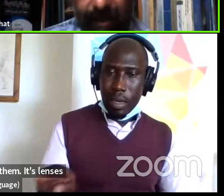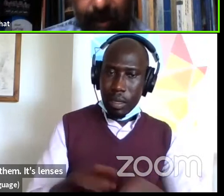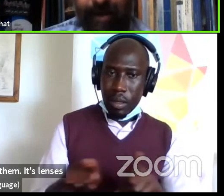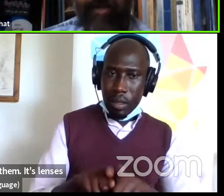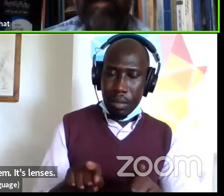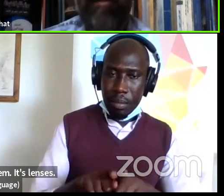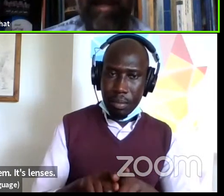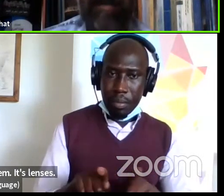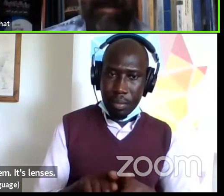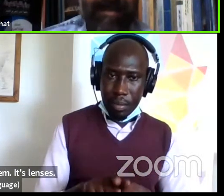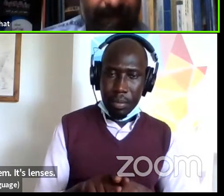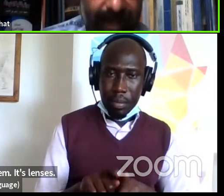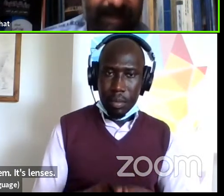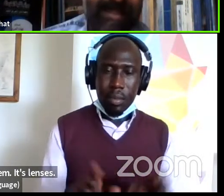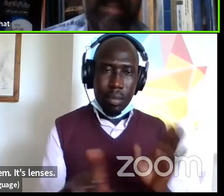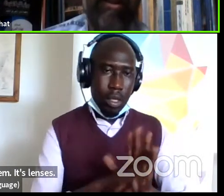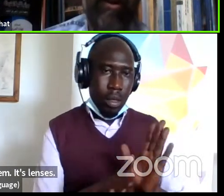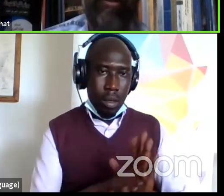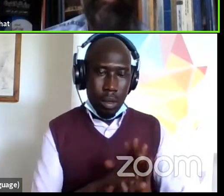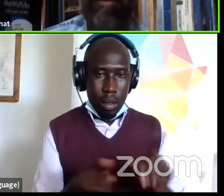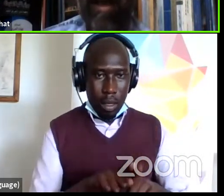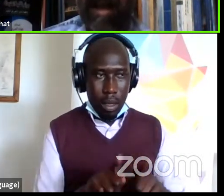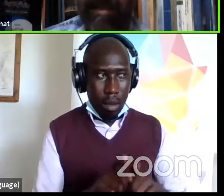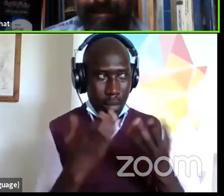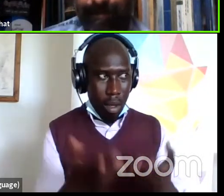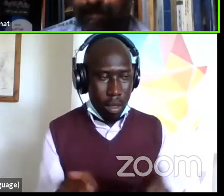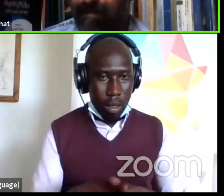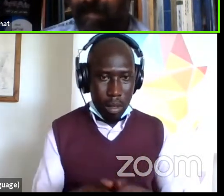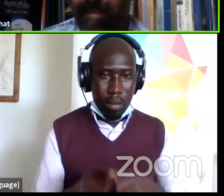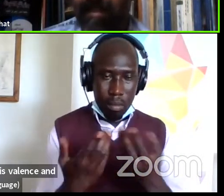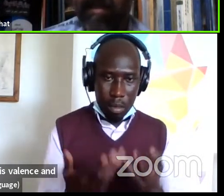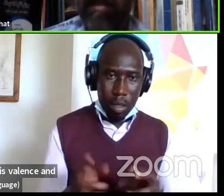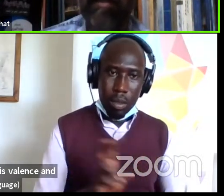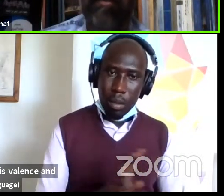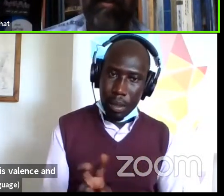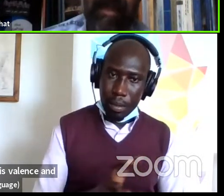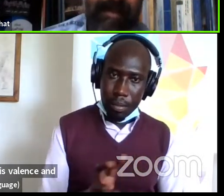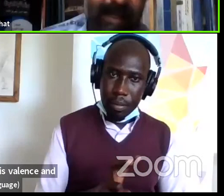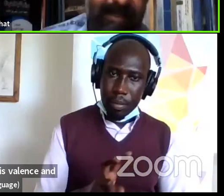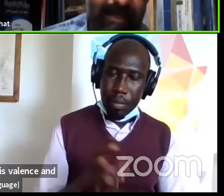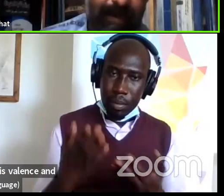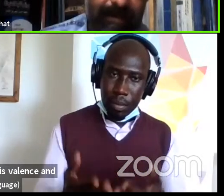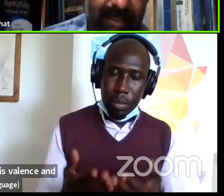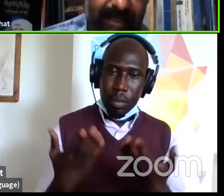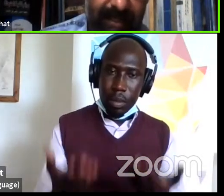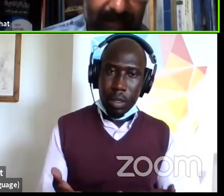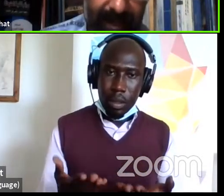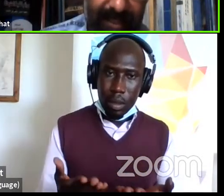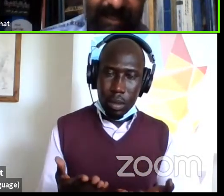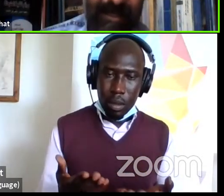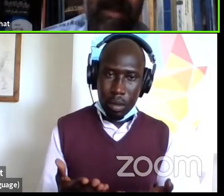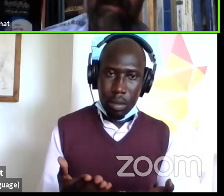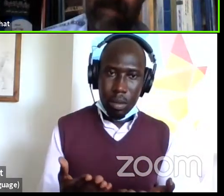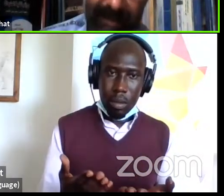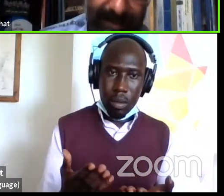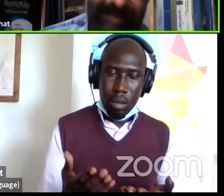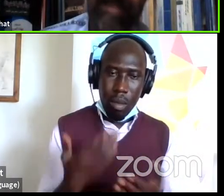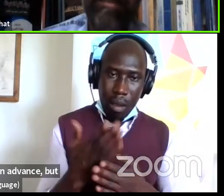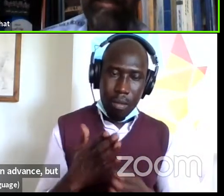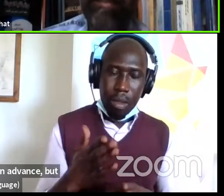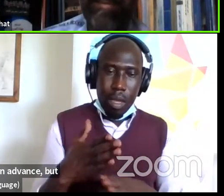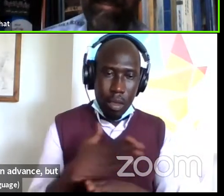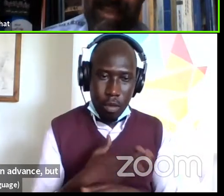there is law also is prohibiting surveillance and also ask it to take the permission in advance.